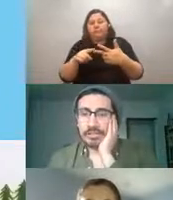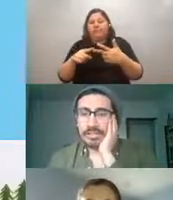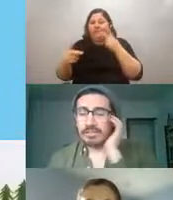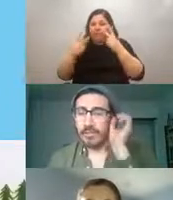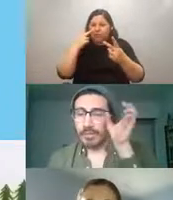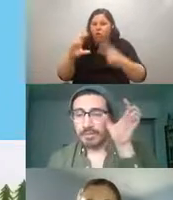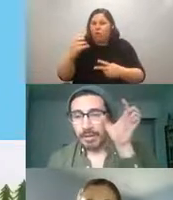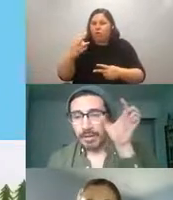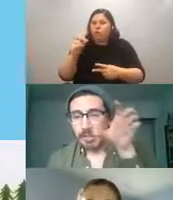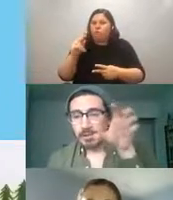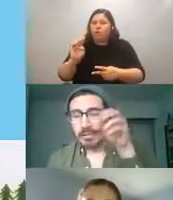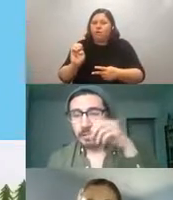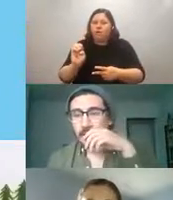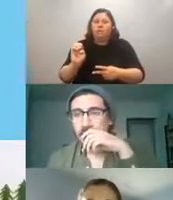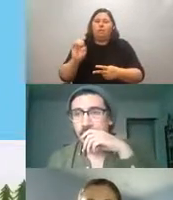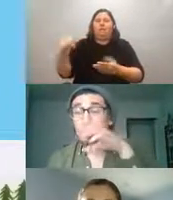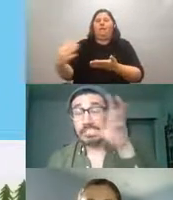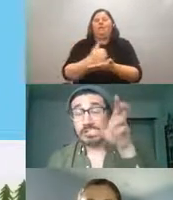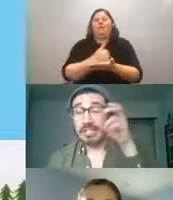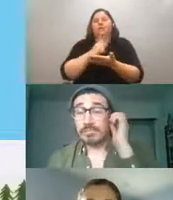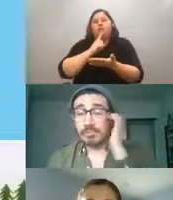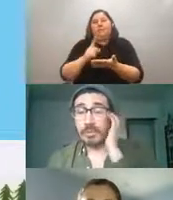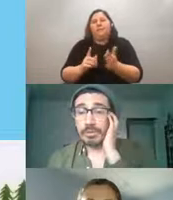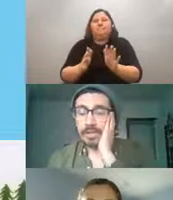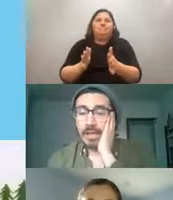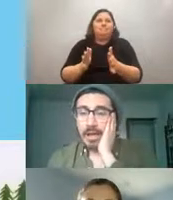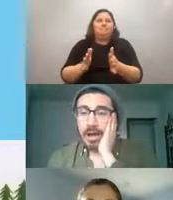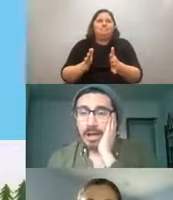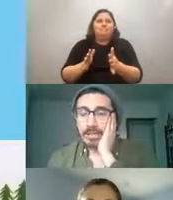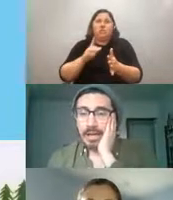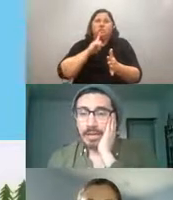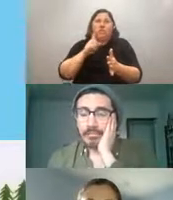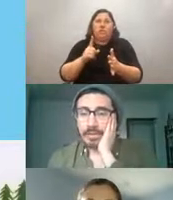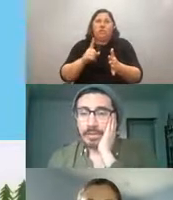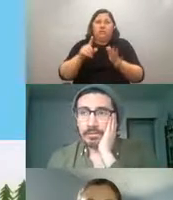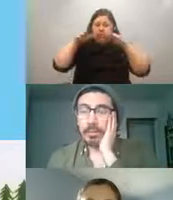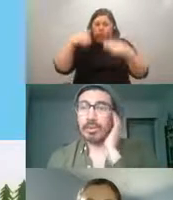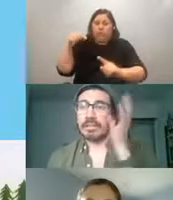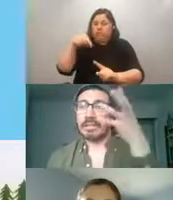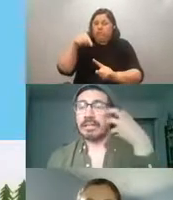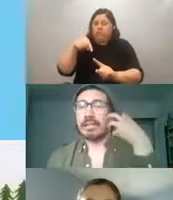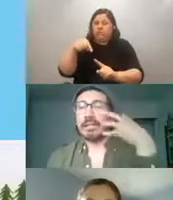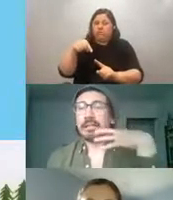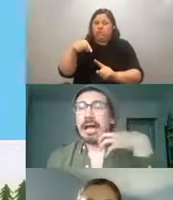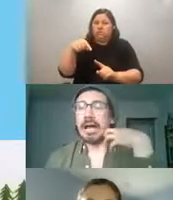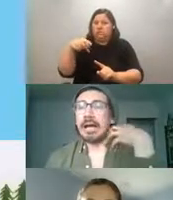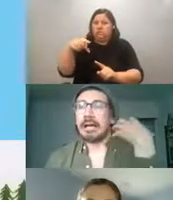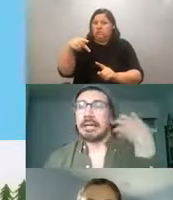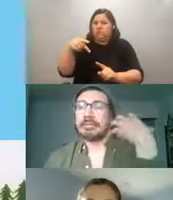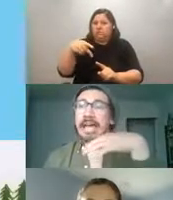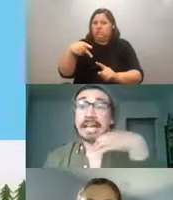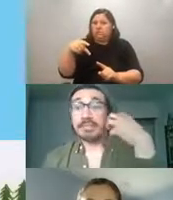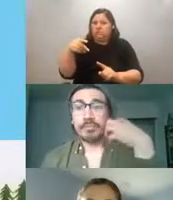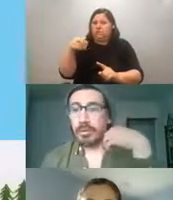collection that's focused primarily um or i should say solely on um portland uh